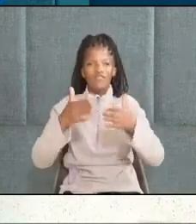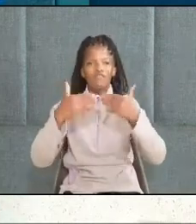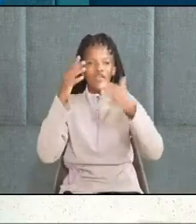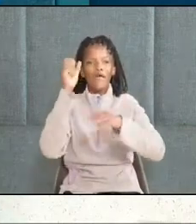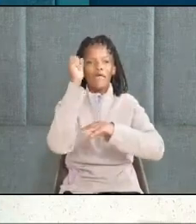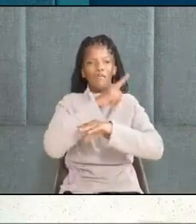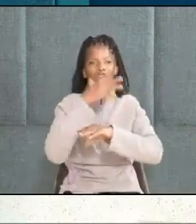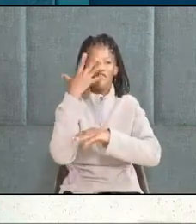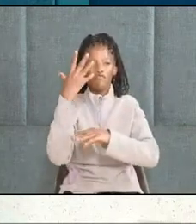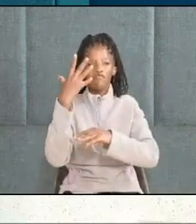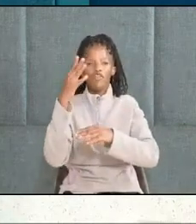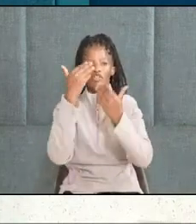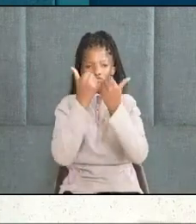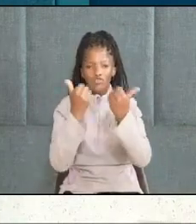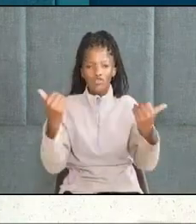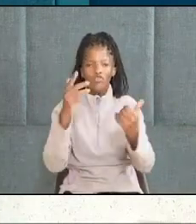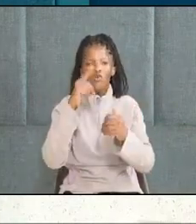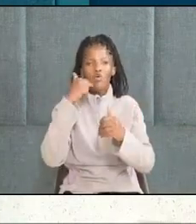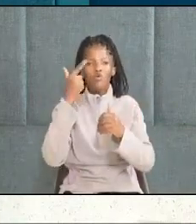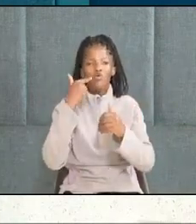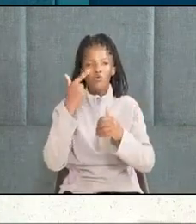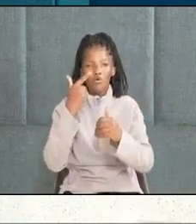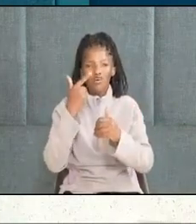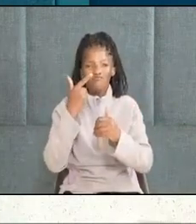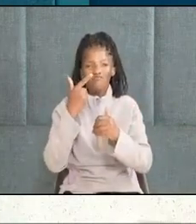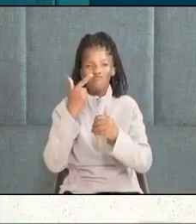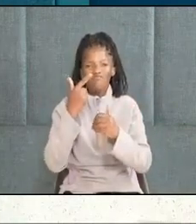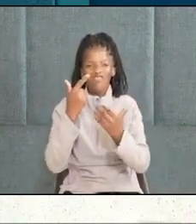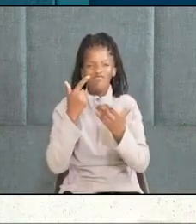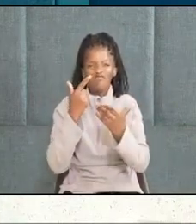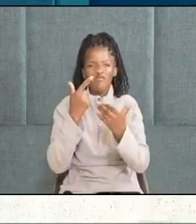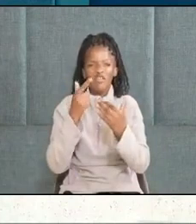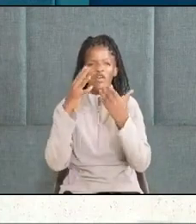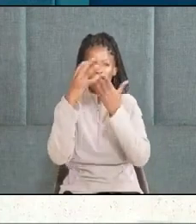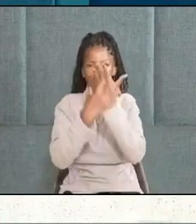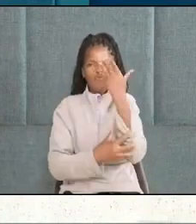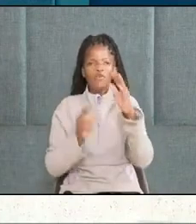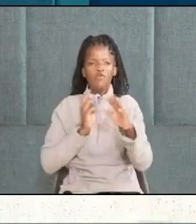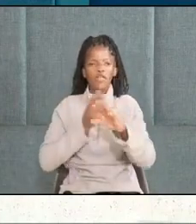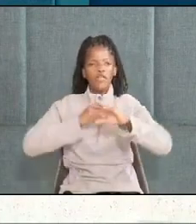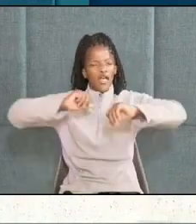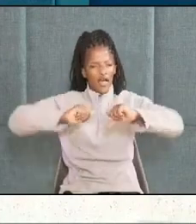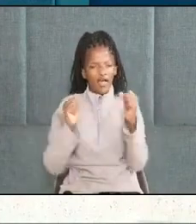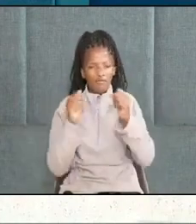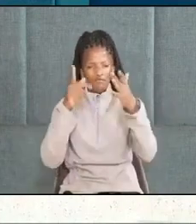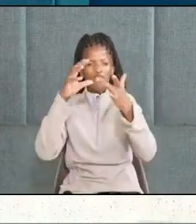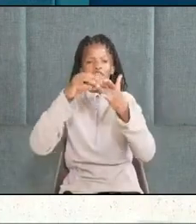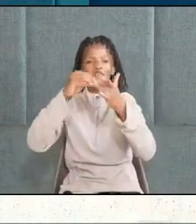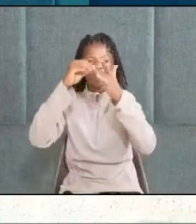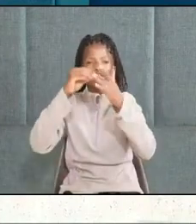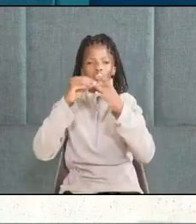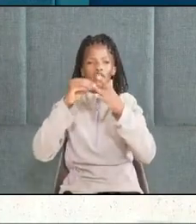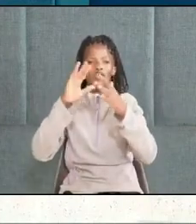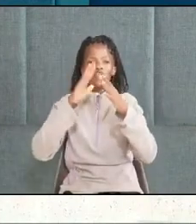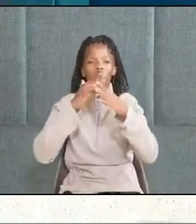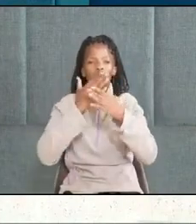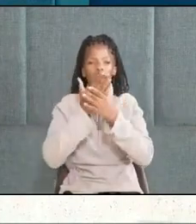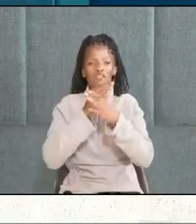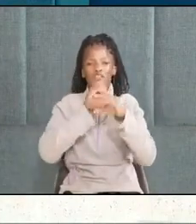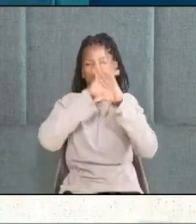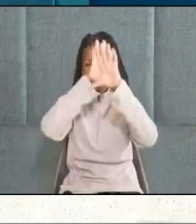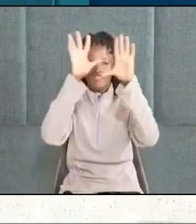month of May to children who are vulnerable. We are grateful for this opportunity to shine